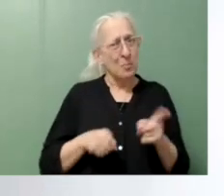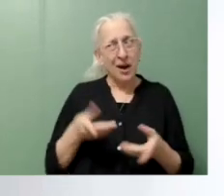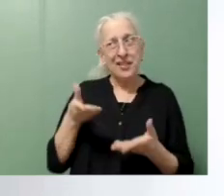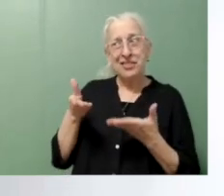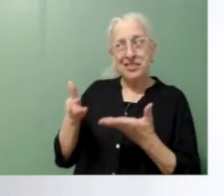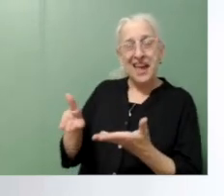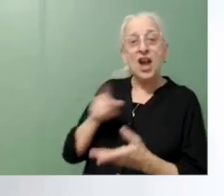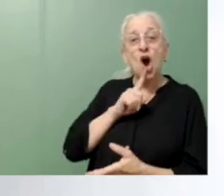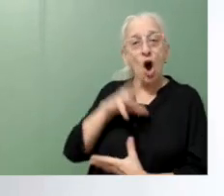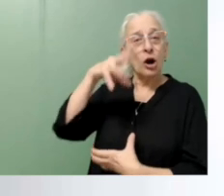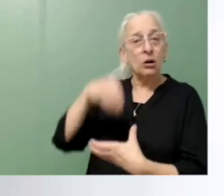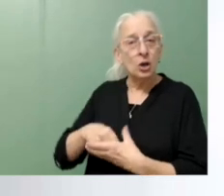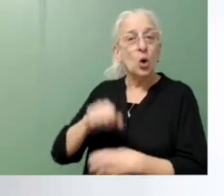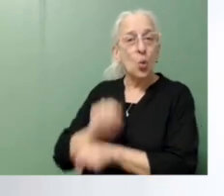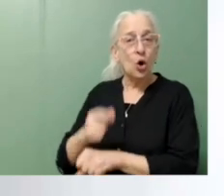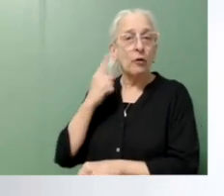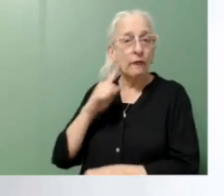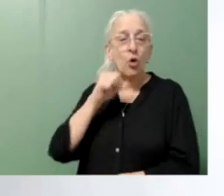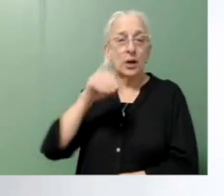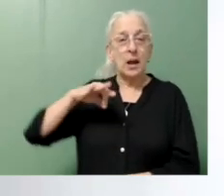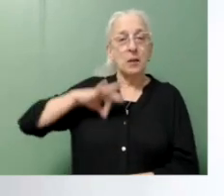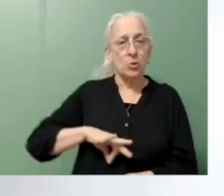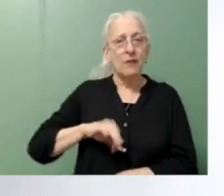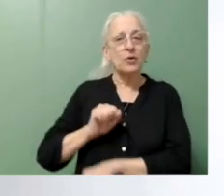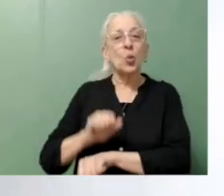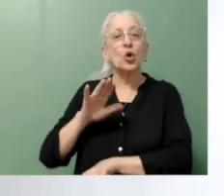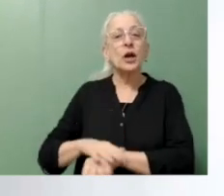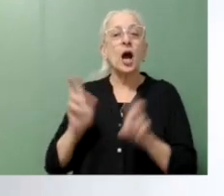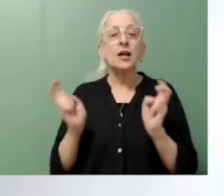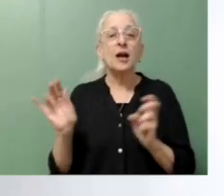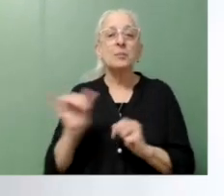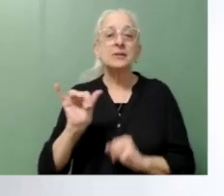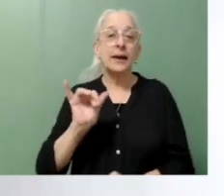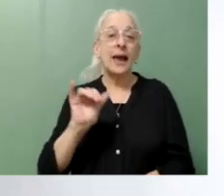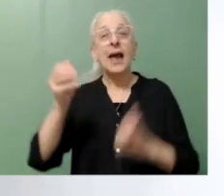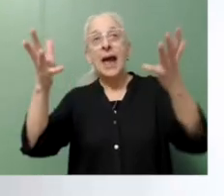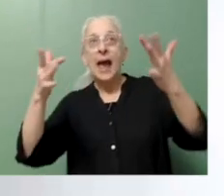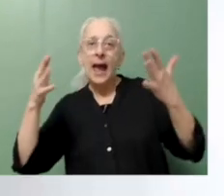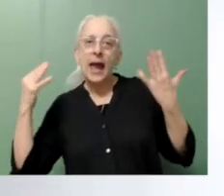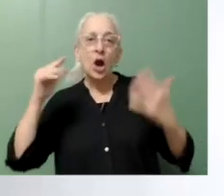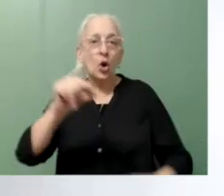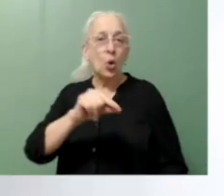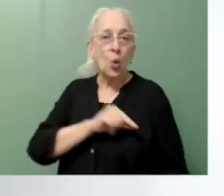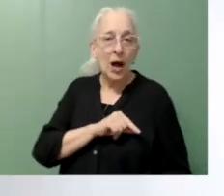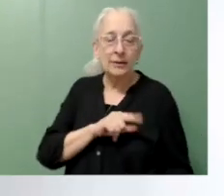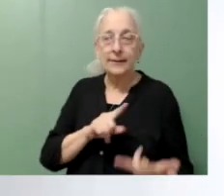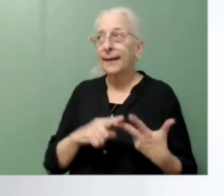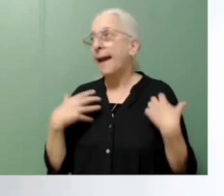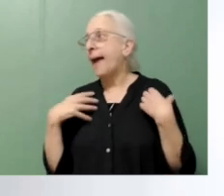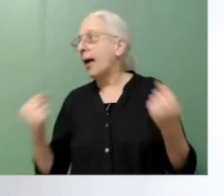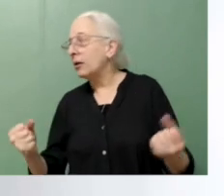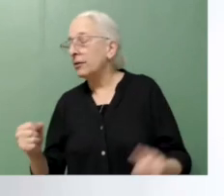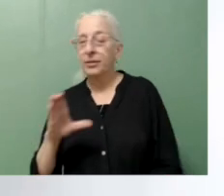a nonprofit and they might work on topics such as air quality, health, climate